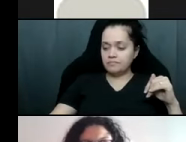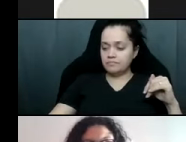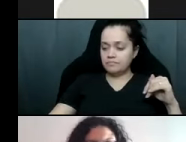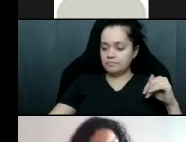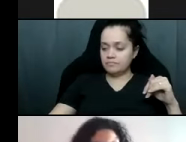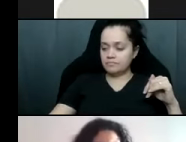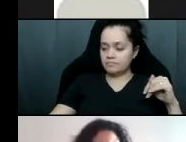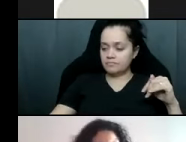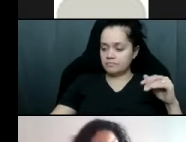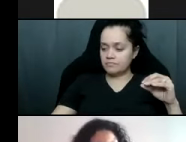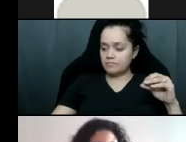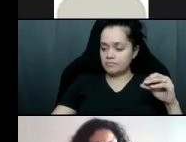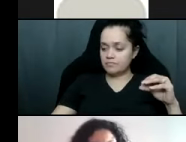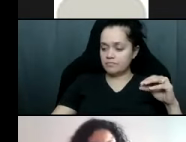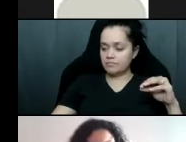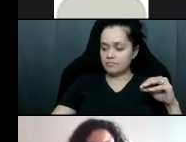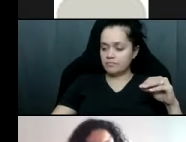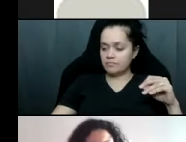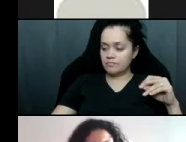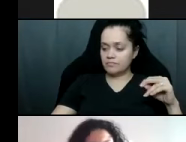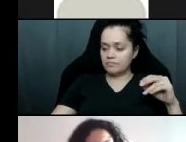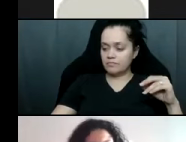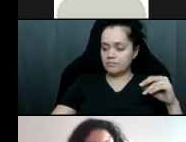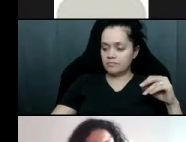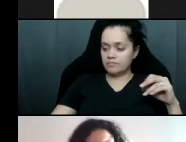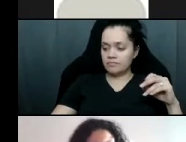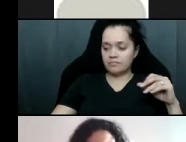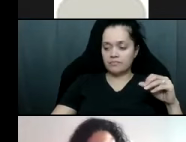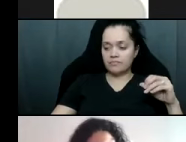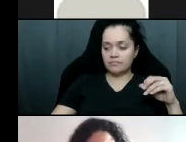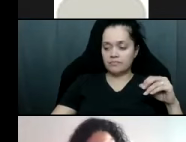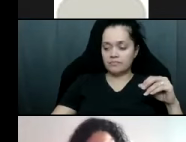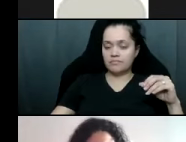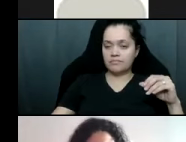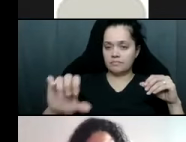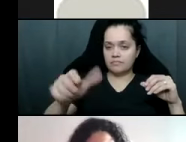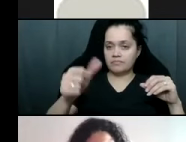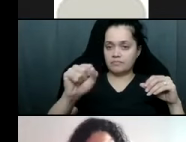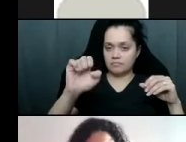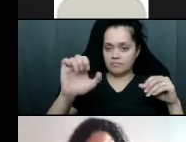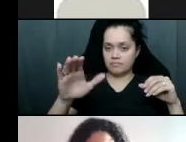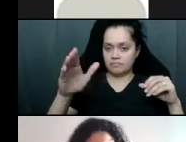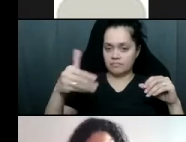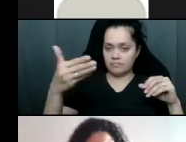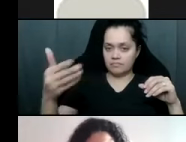accident? Again, put your answer in the chat. 10 seconds.